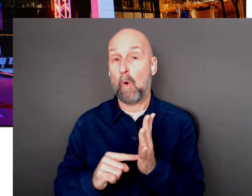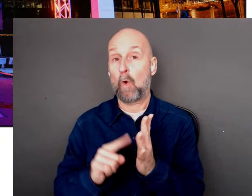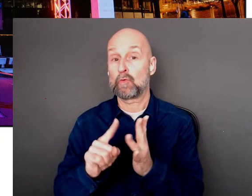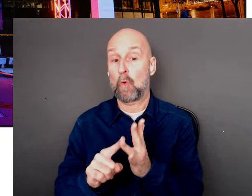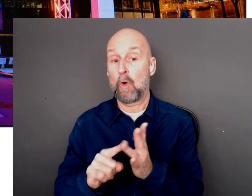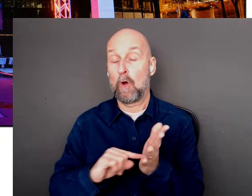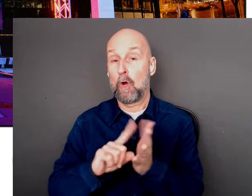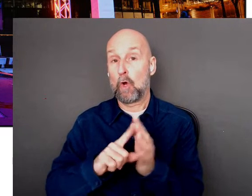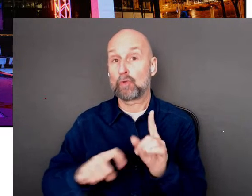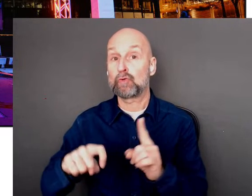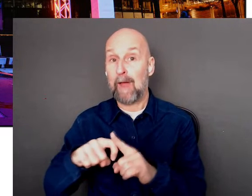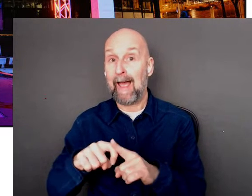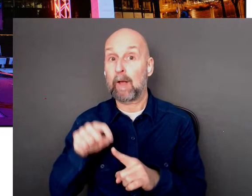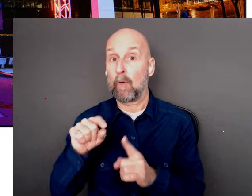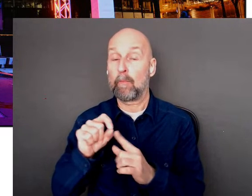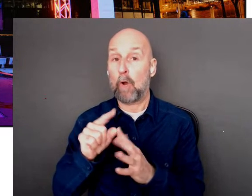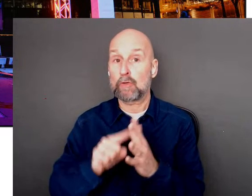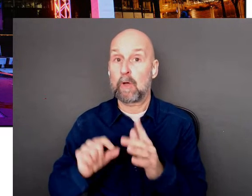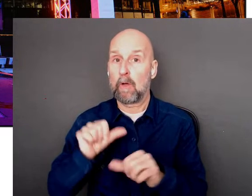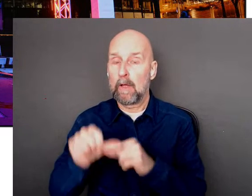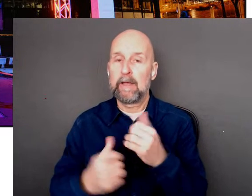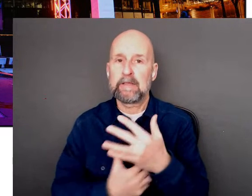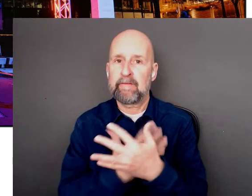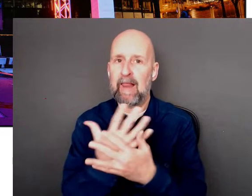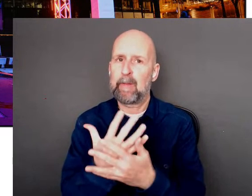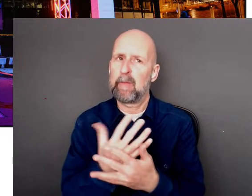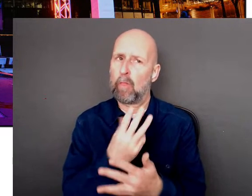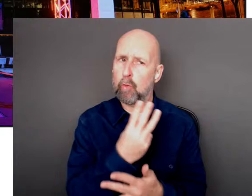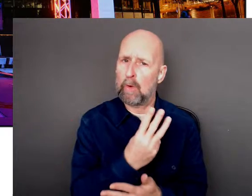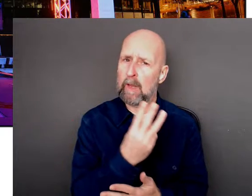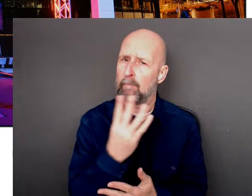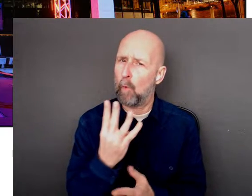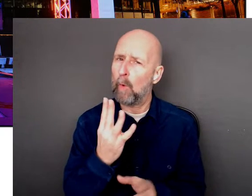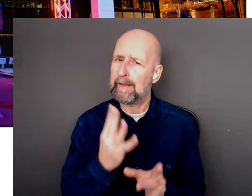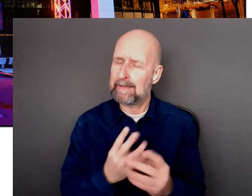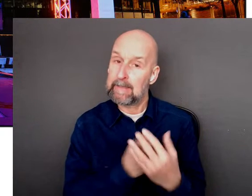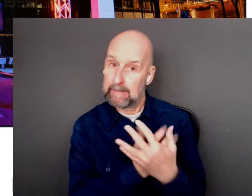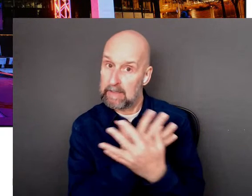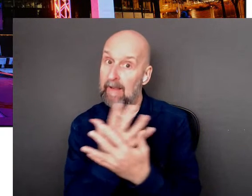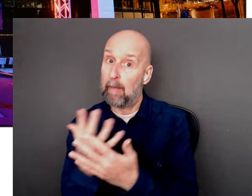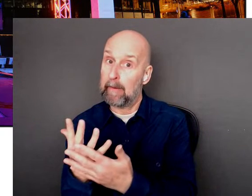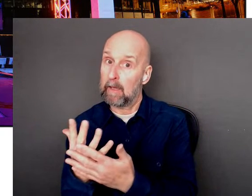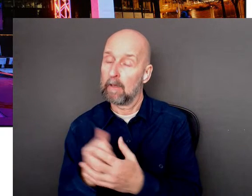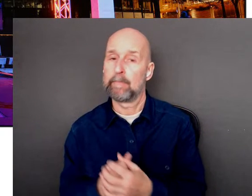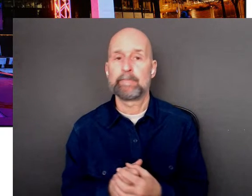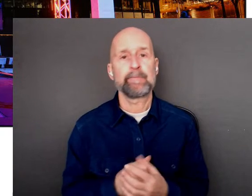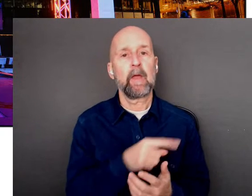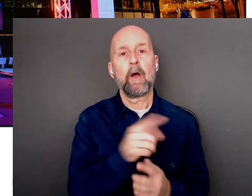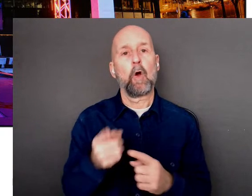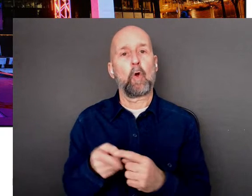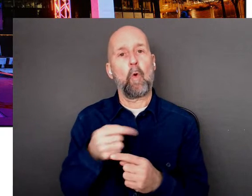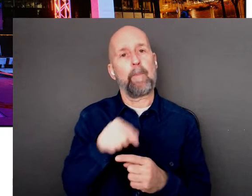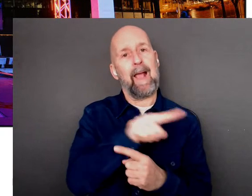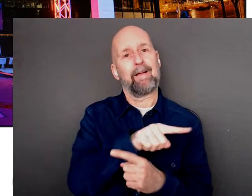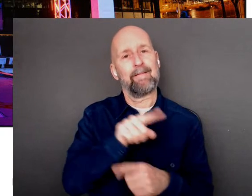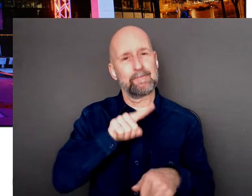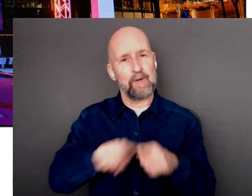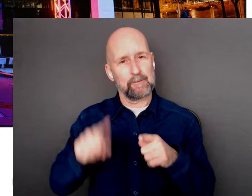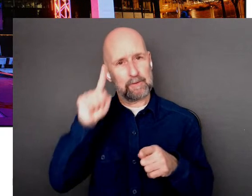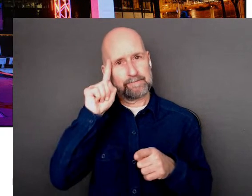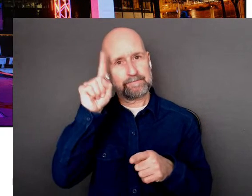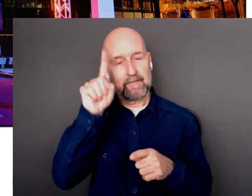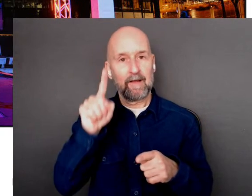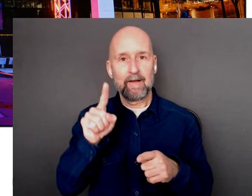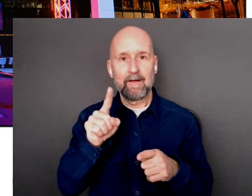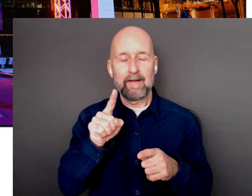developing, well, in-house for, I'd say, 3 or 4 years now. And once again, going back to trying to come up with these really intuitive ways